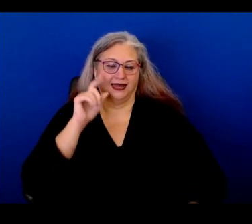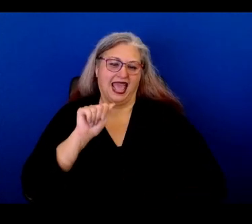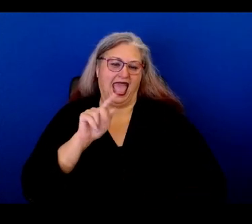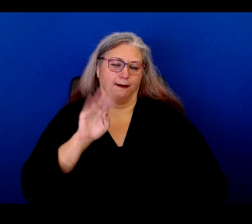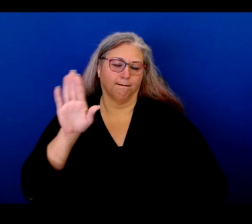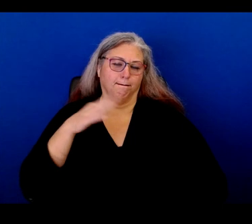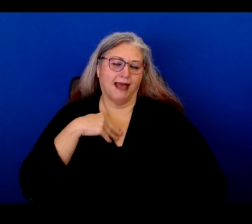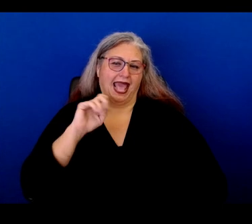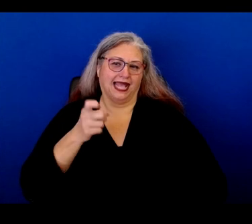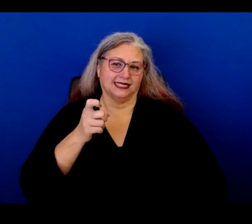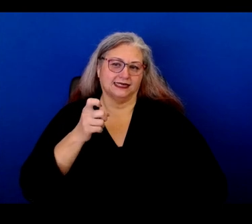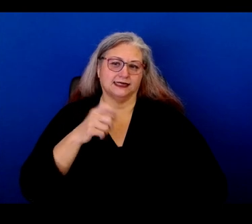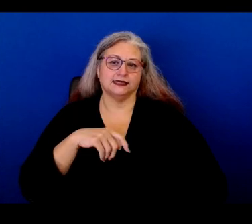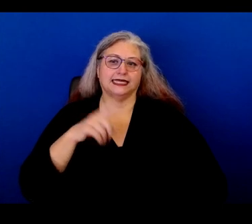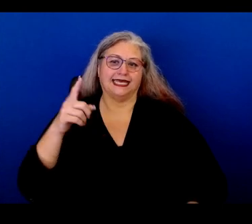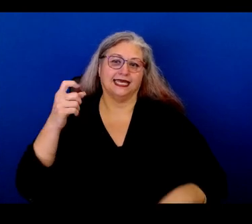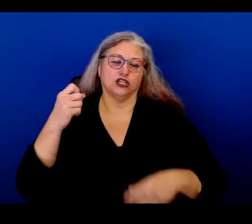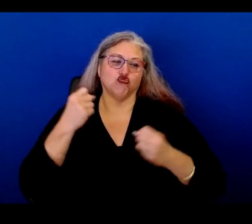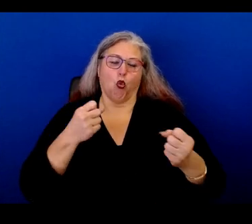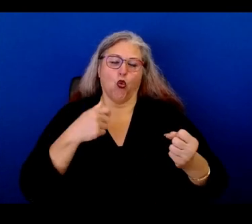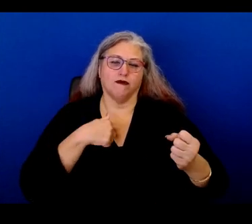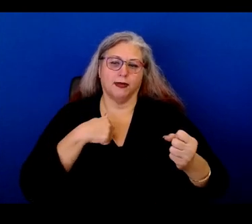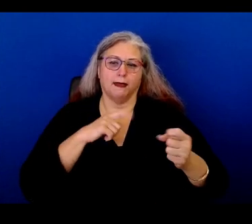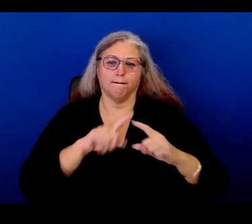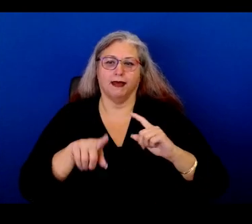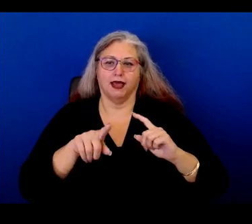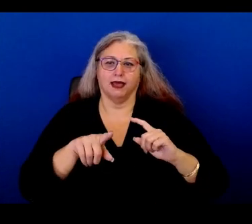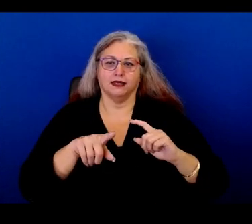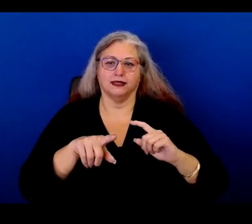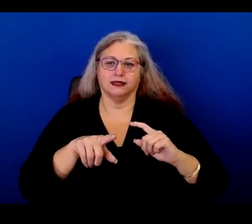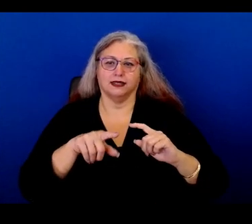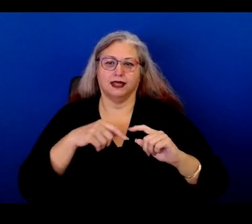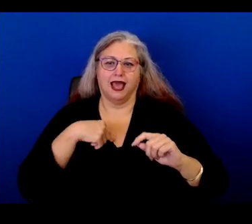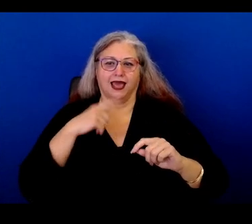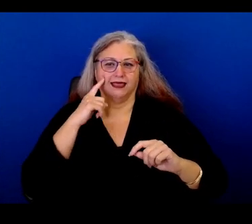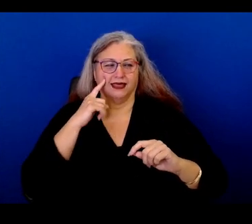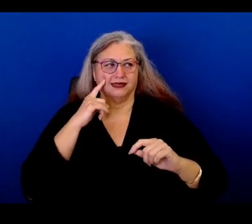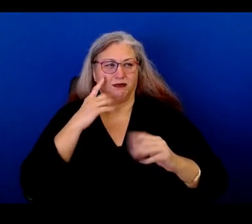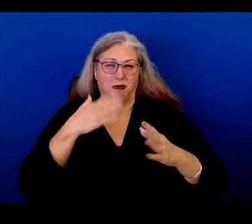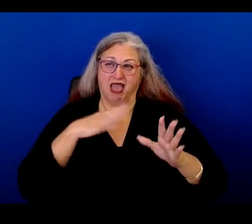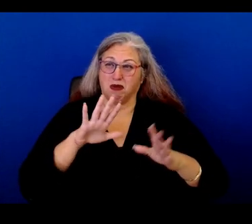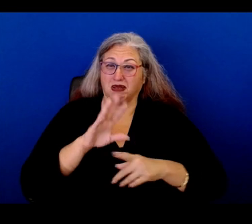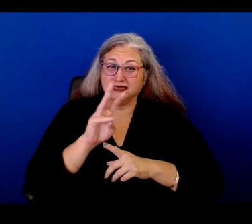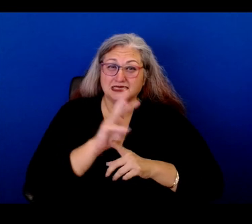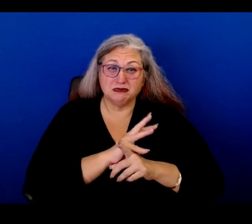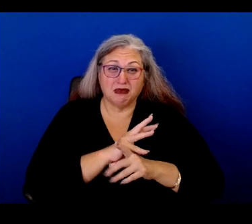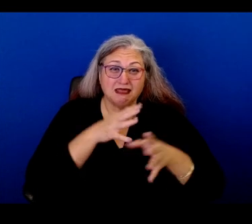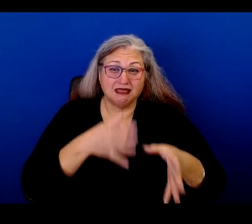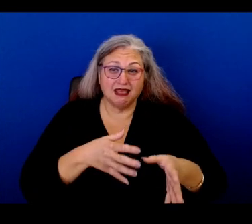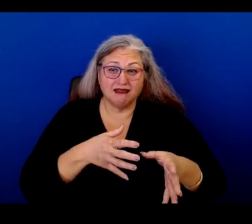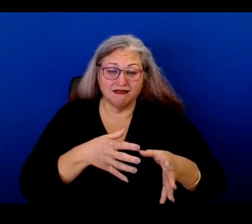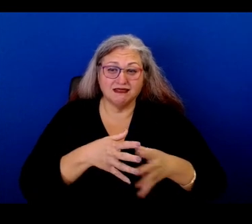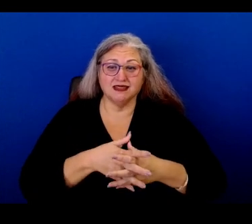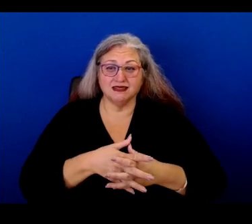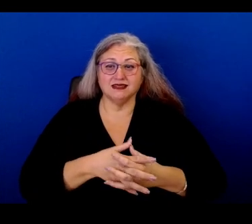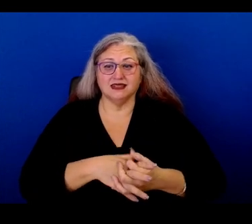Adam, my ex, drove me, but it was like, I think I think I have about 6 months